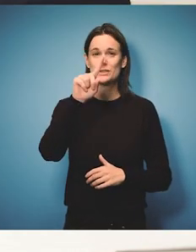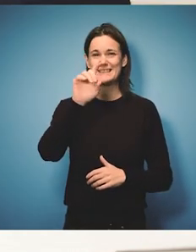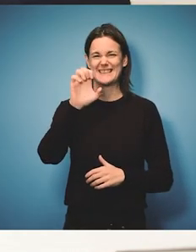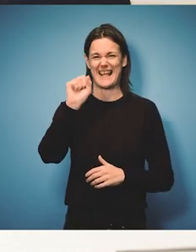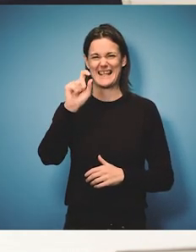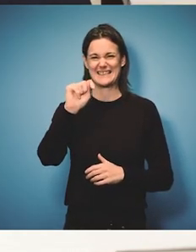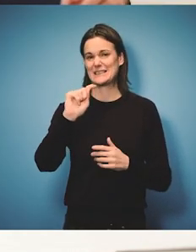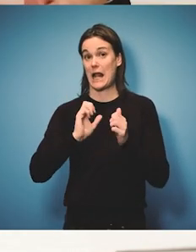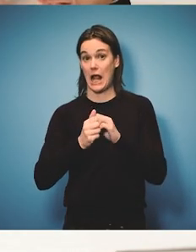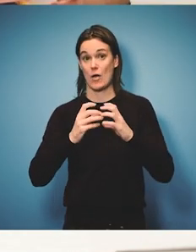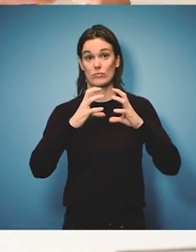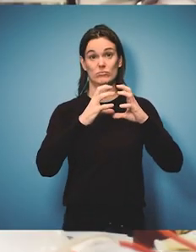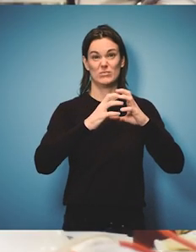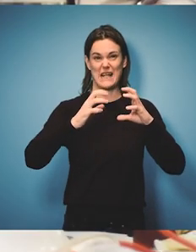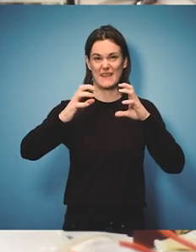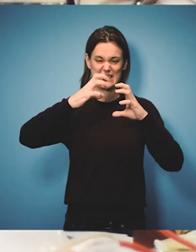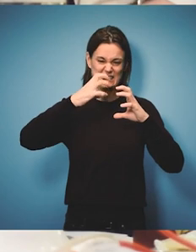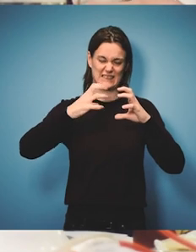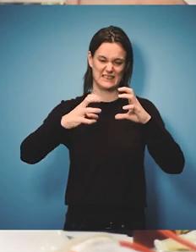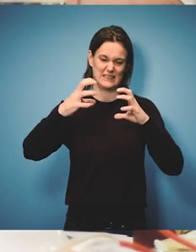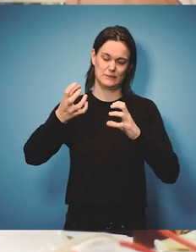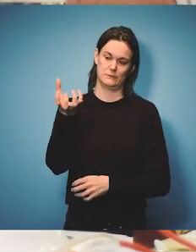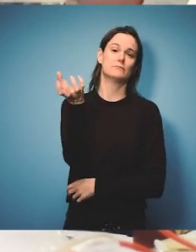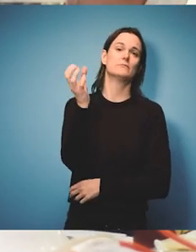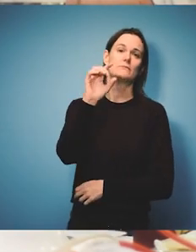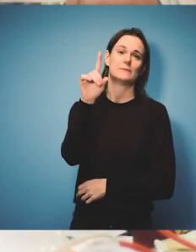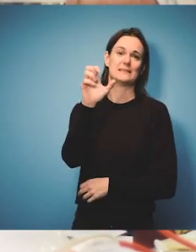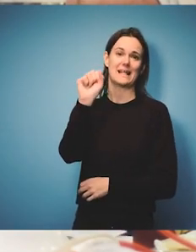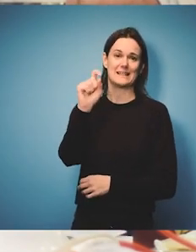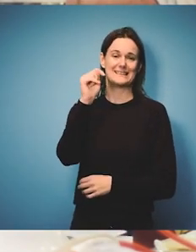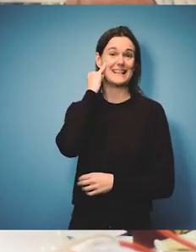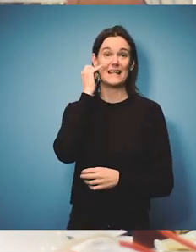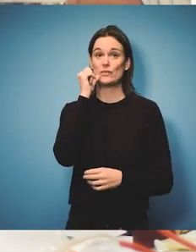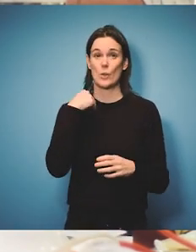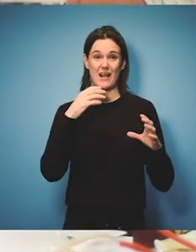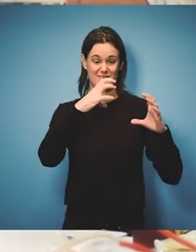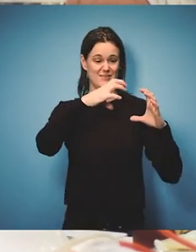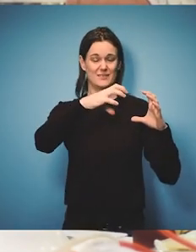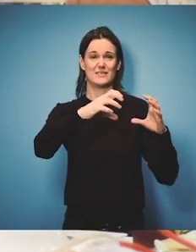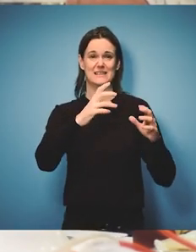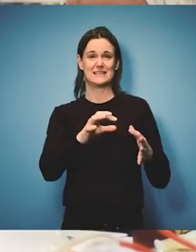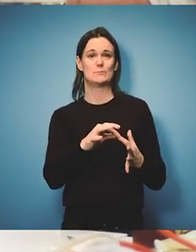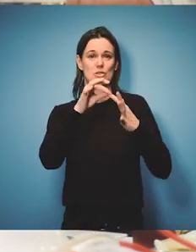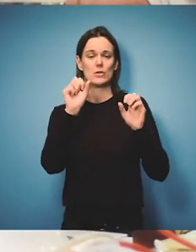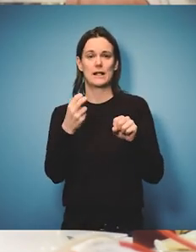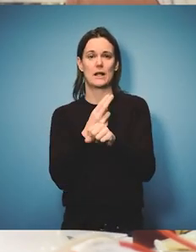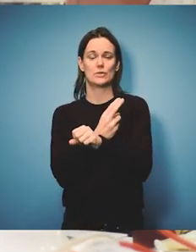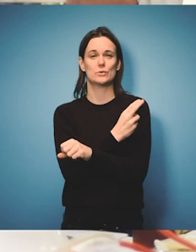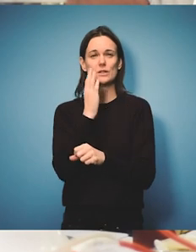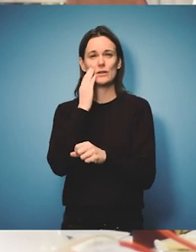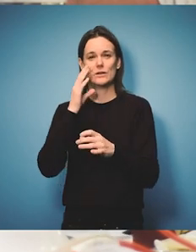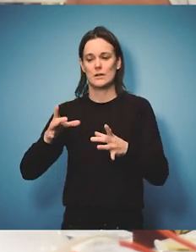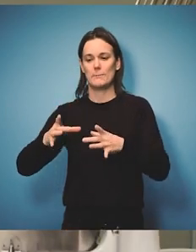We are going to take our orange zest. Now, I just used a microplane to take the zest off the orange. If you don't have that, you could for sure